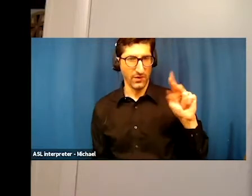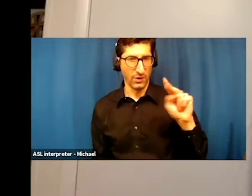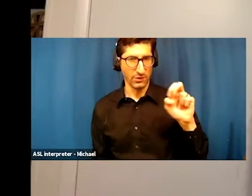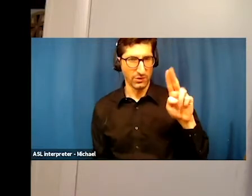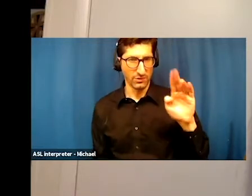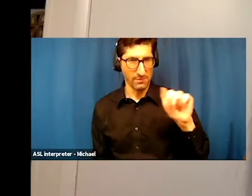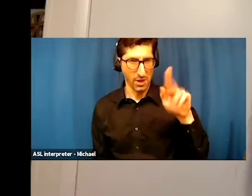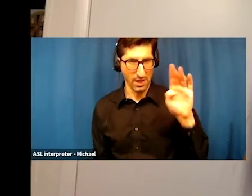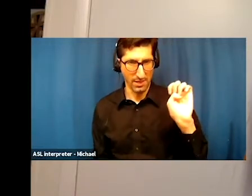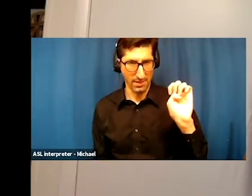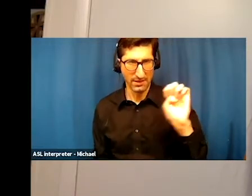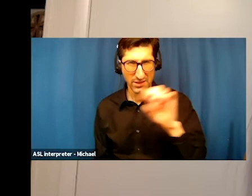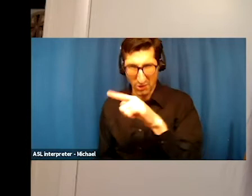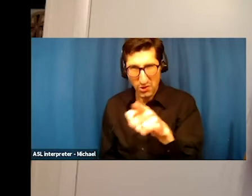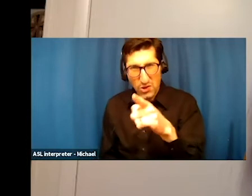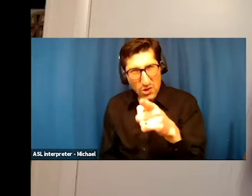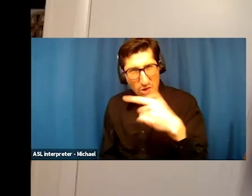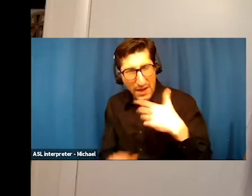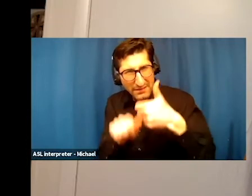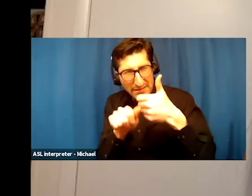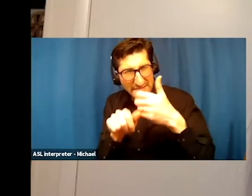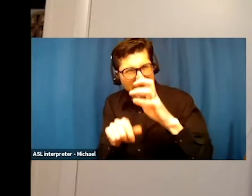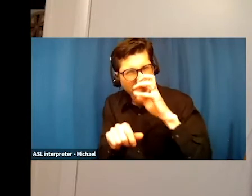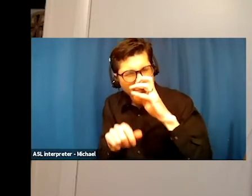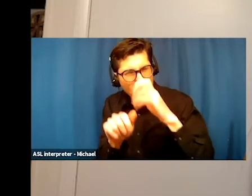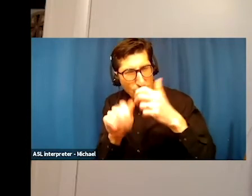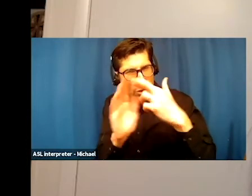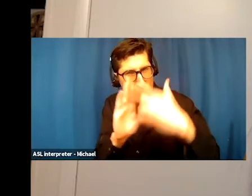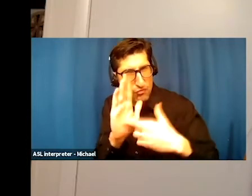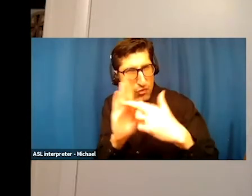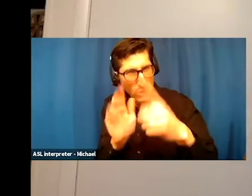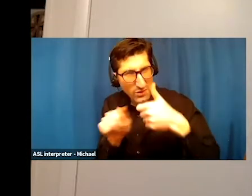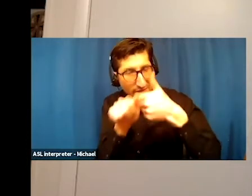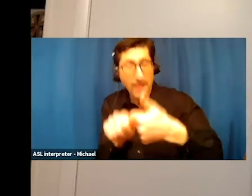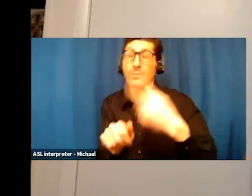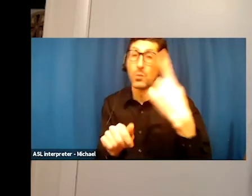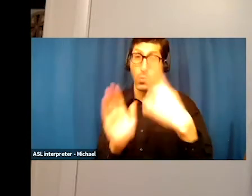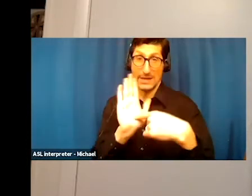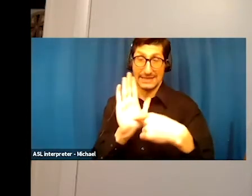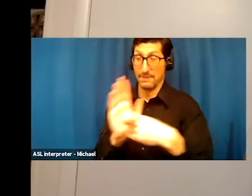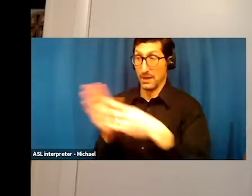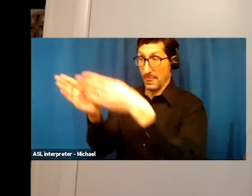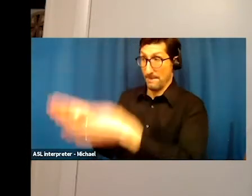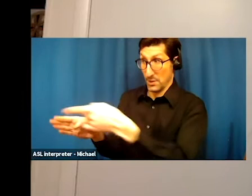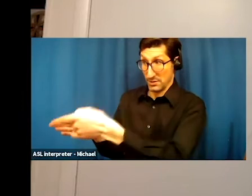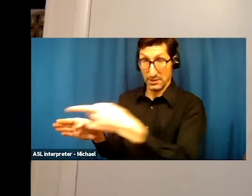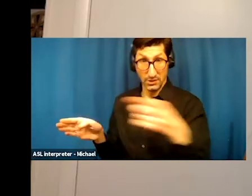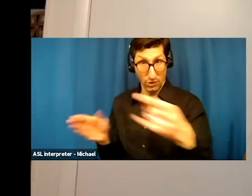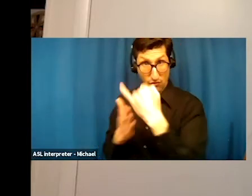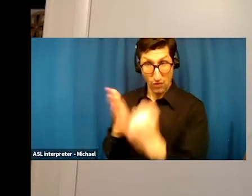that you follow, um, with your subjects that, and, and one of them is that you always face each other.